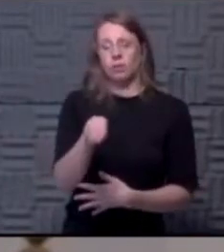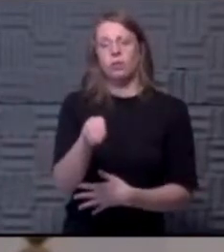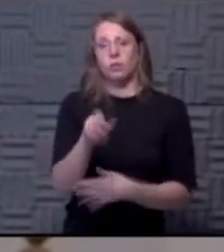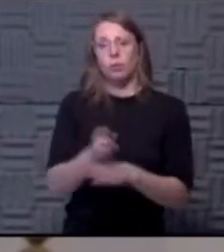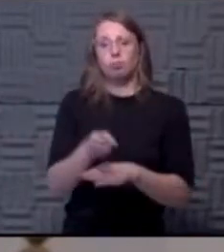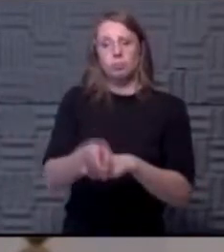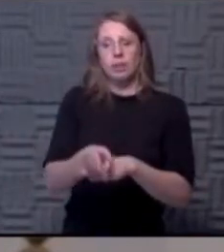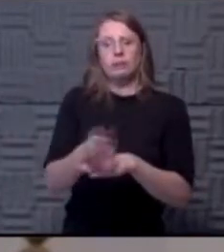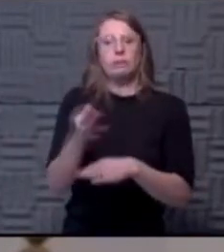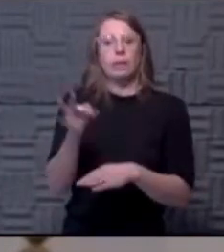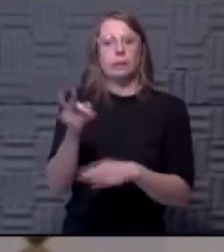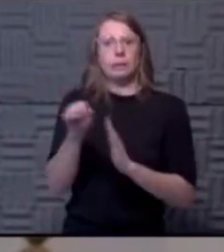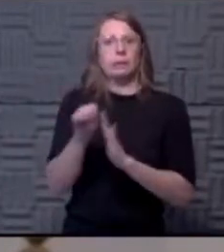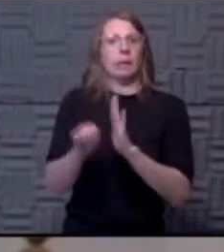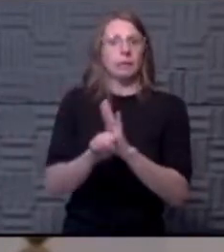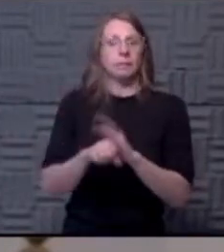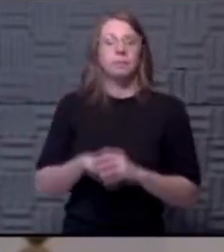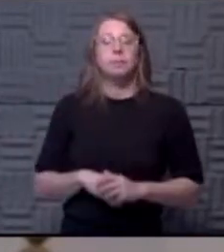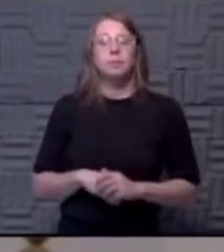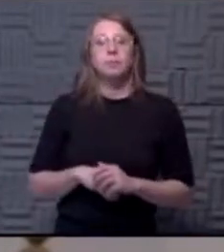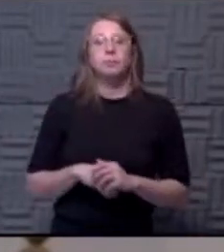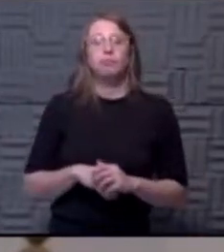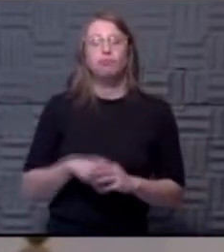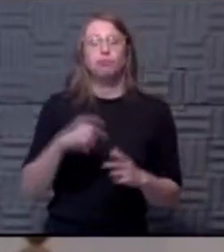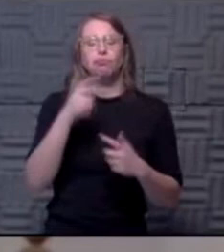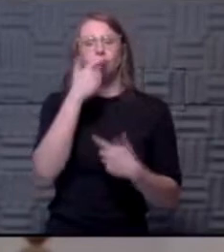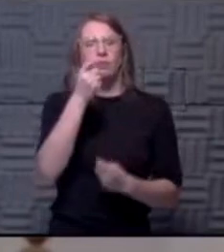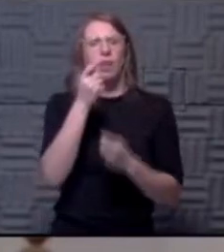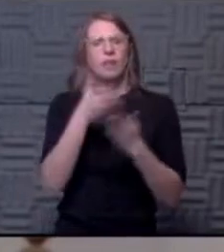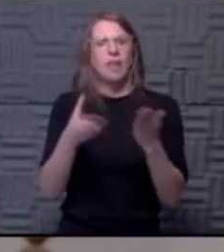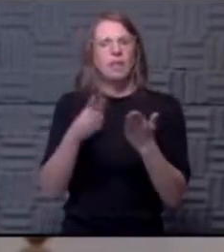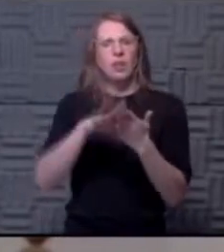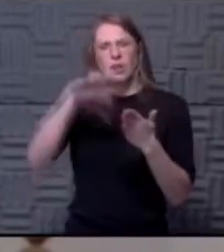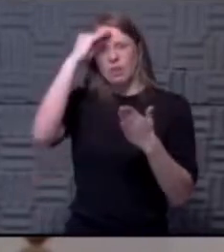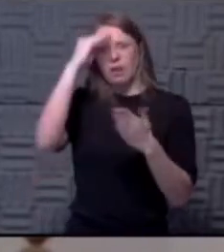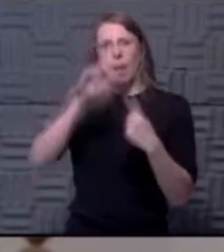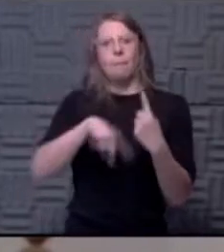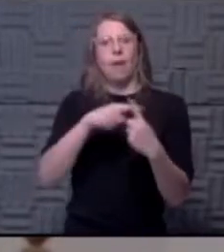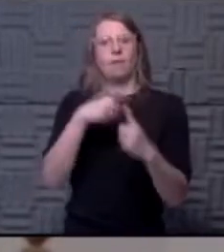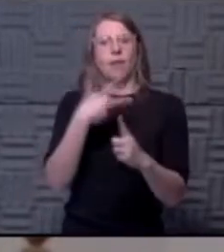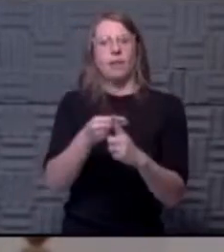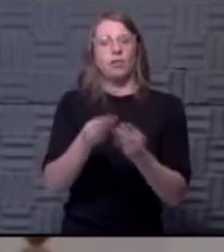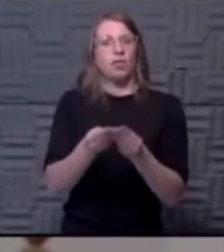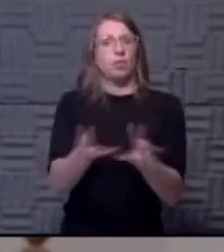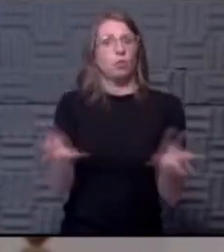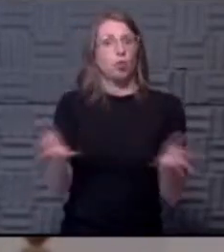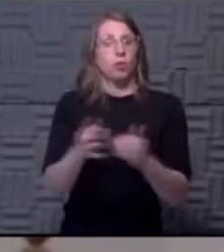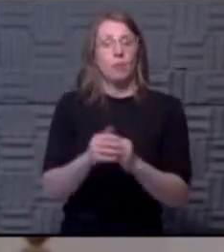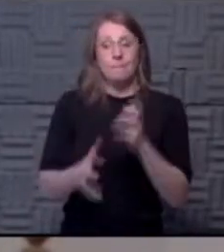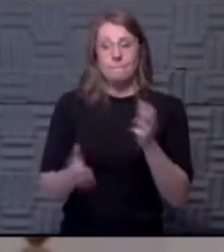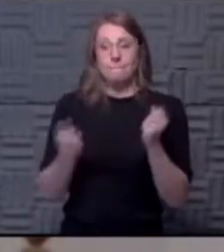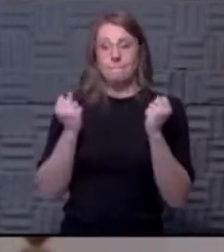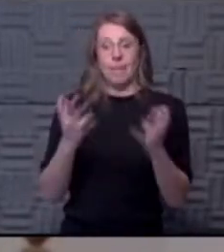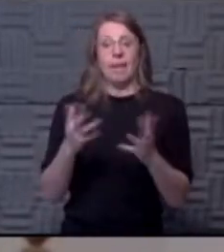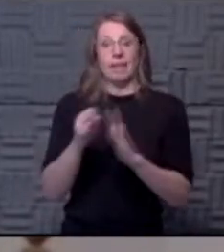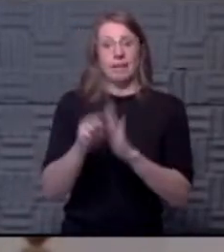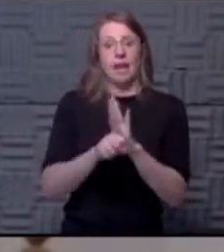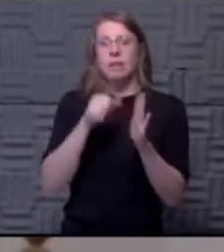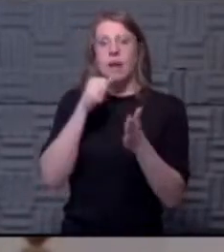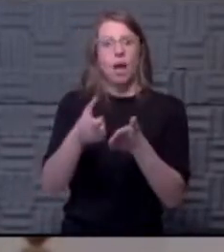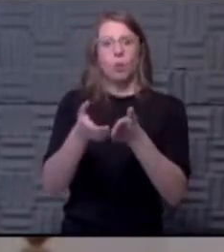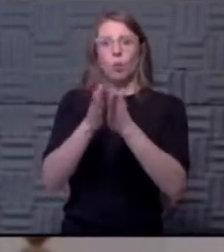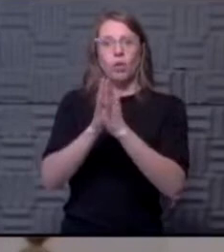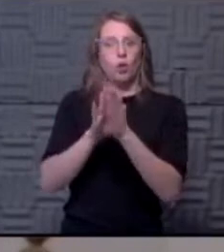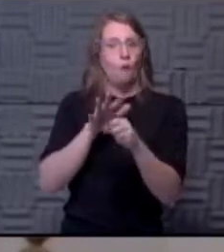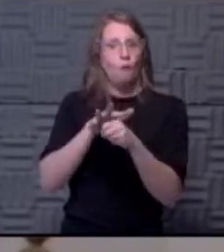being administered. I found out some interesting things also about vaccine distribution, and a lot of states have not requested their full